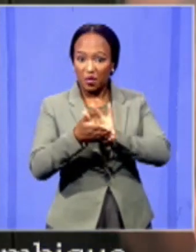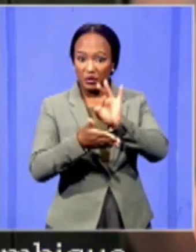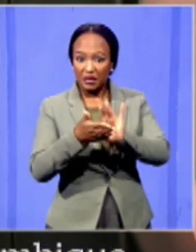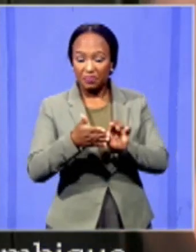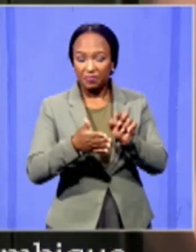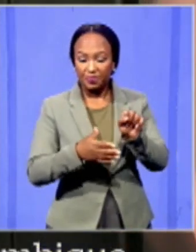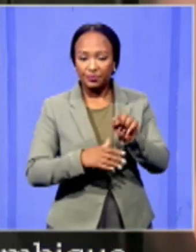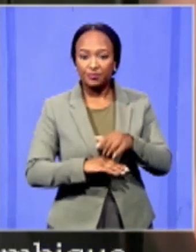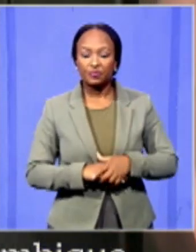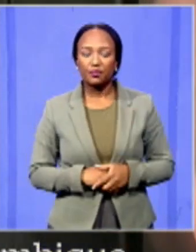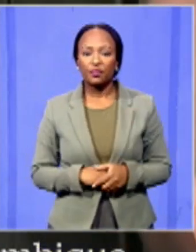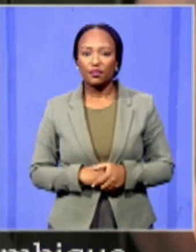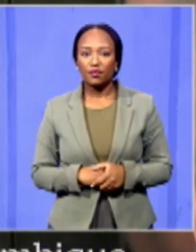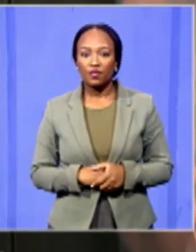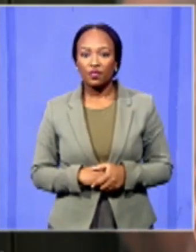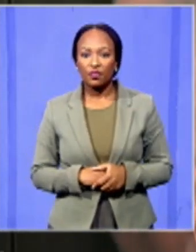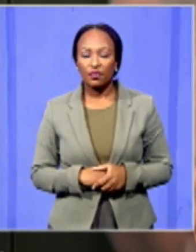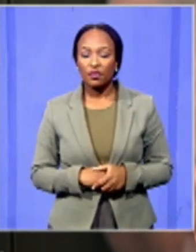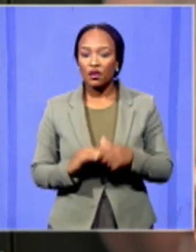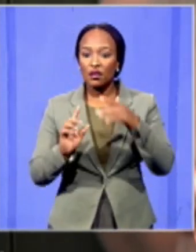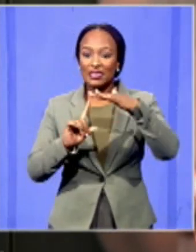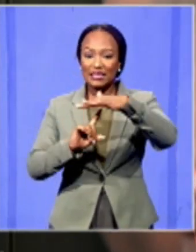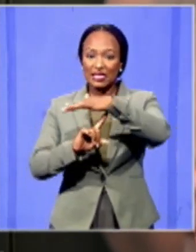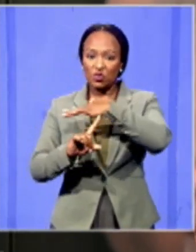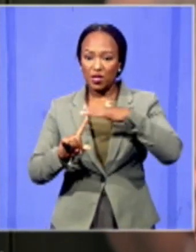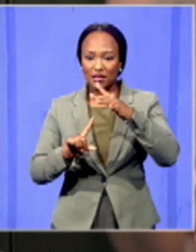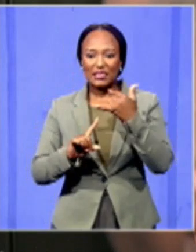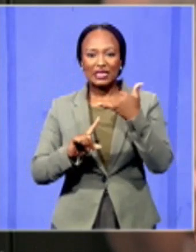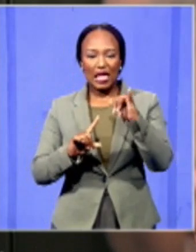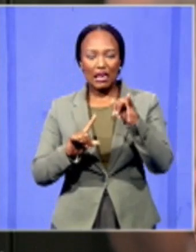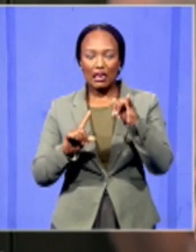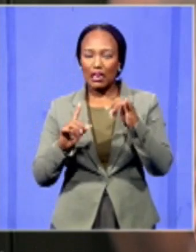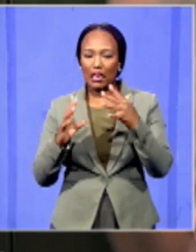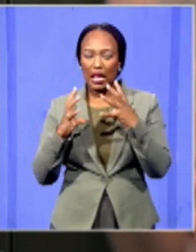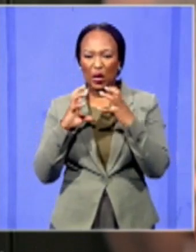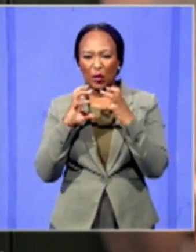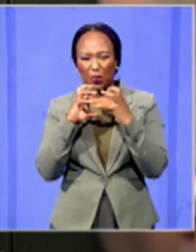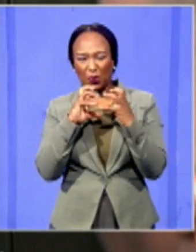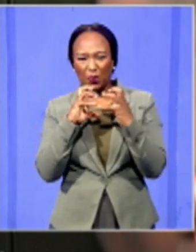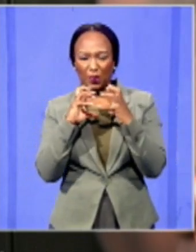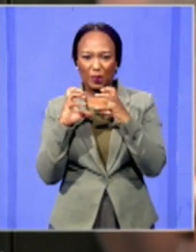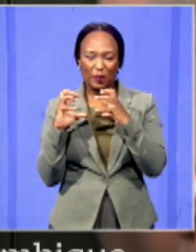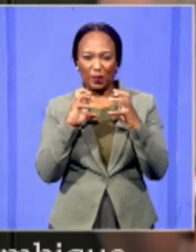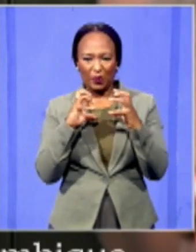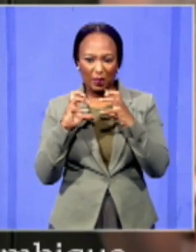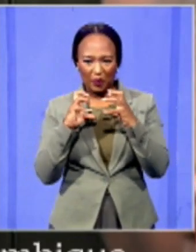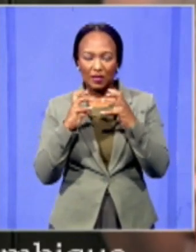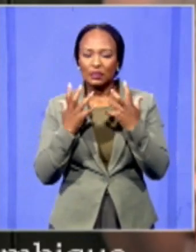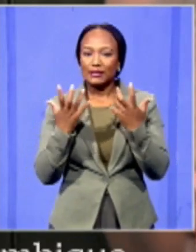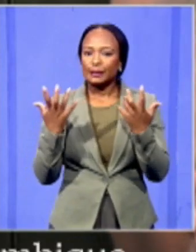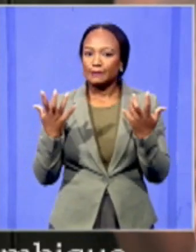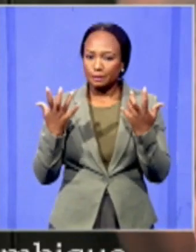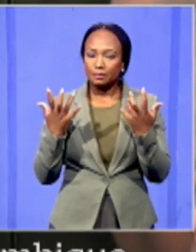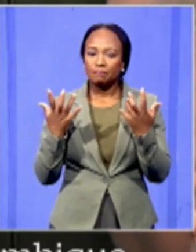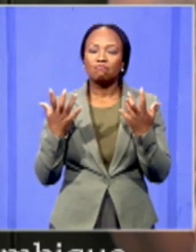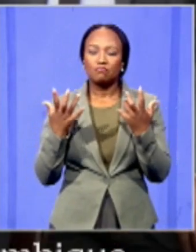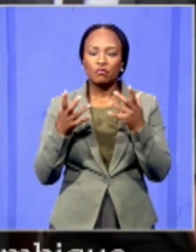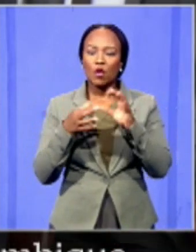The situation remains tense and there is commitment in terms of transporting the